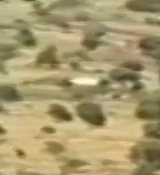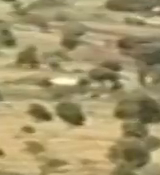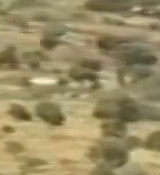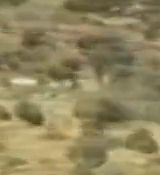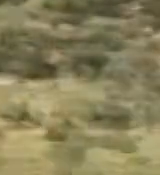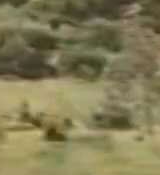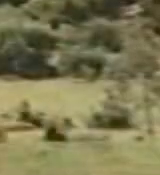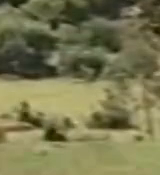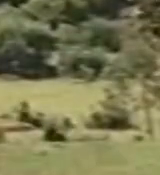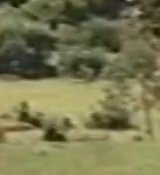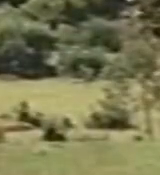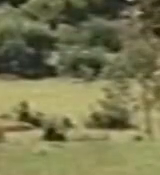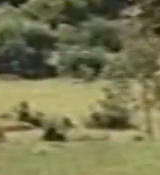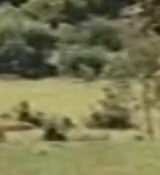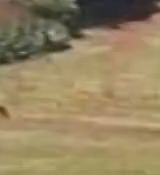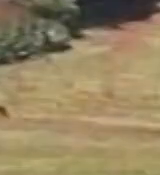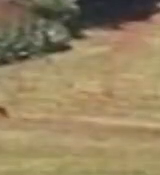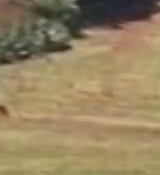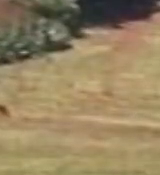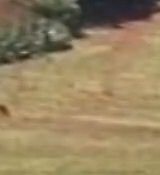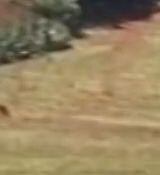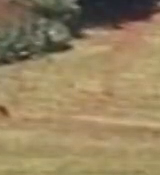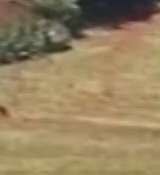significantly reducing the land acreage in the rural areas.